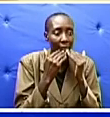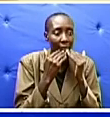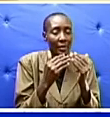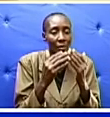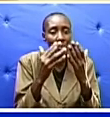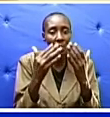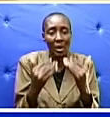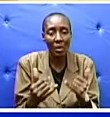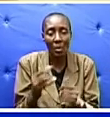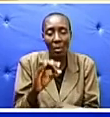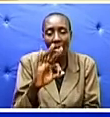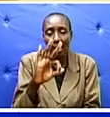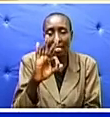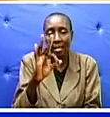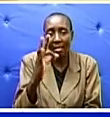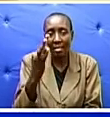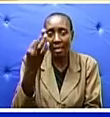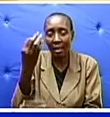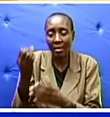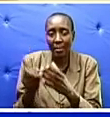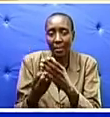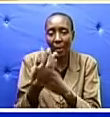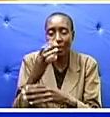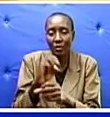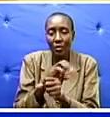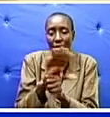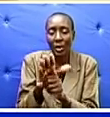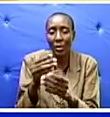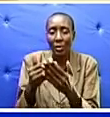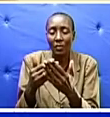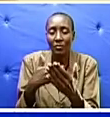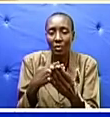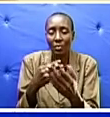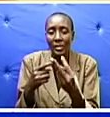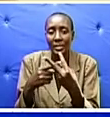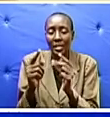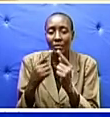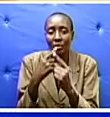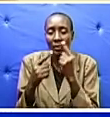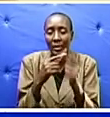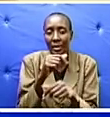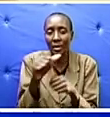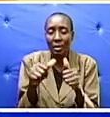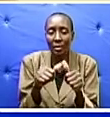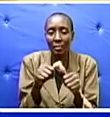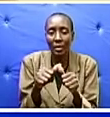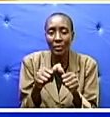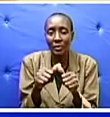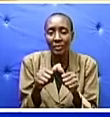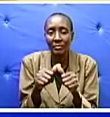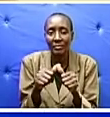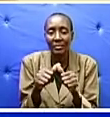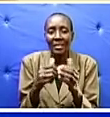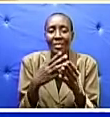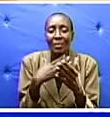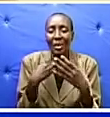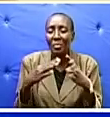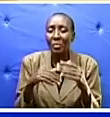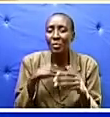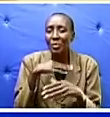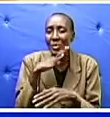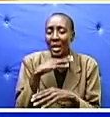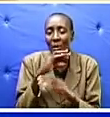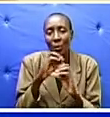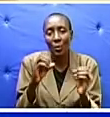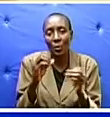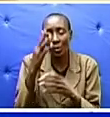wave, COVID-19. And just before the show, we were talking about how, you know, we don't want to die. Sure. Like, death